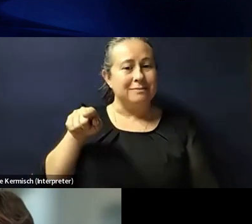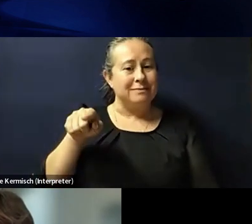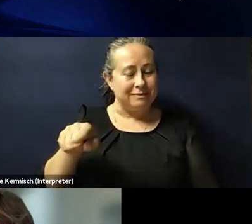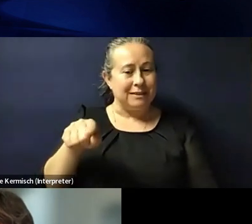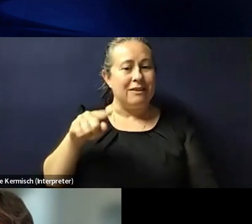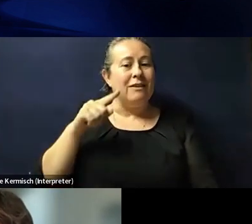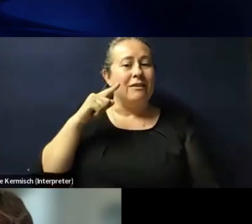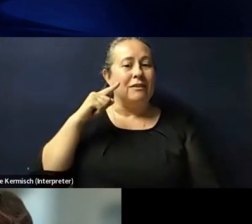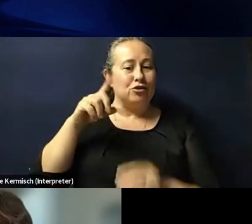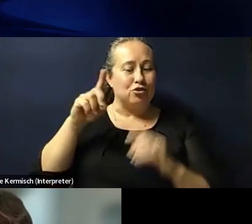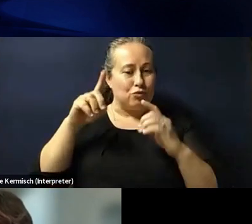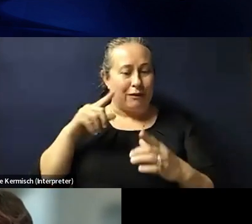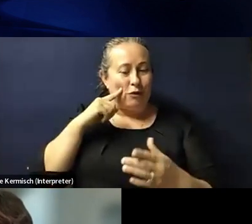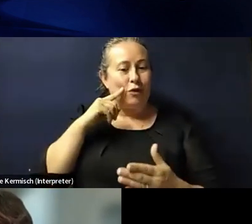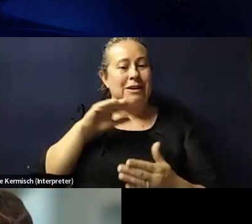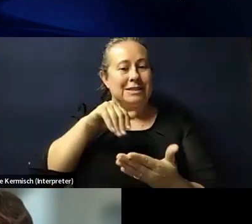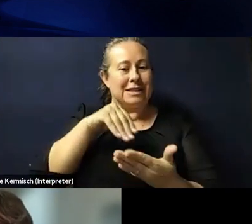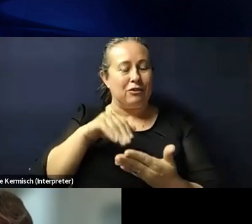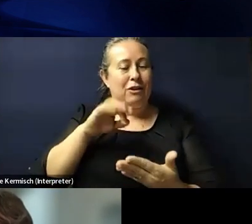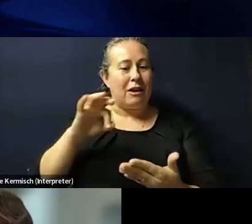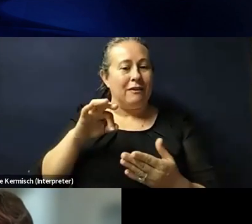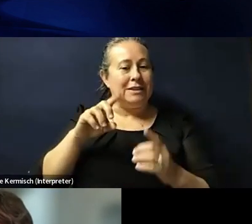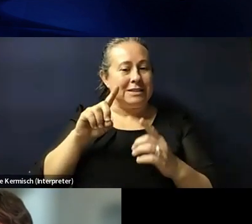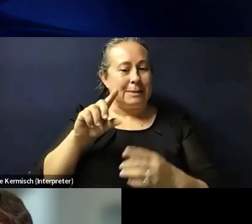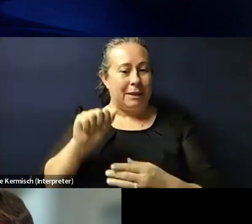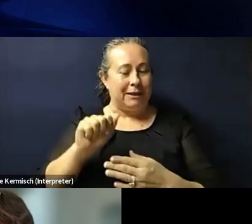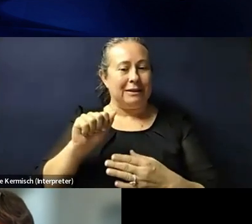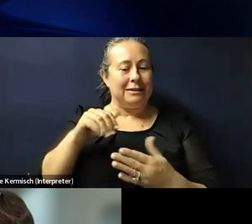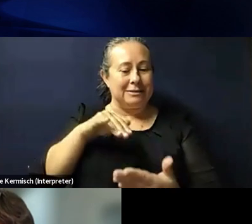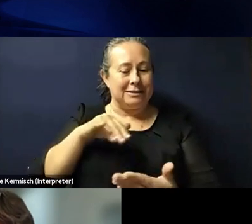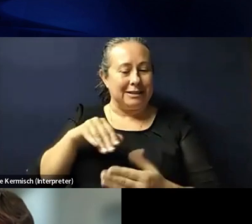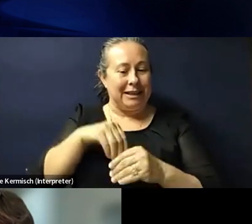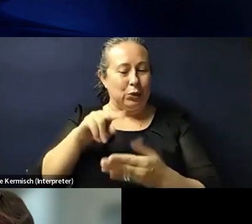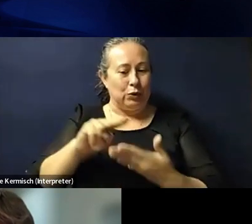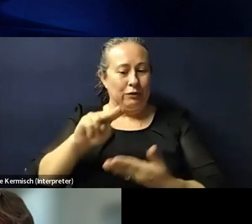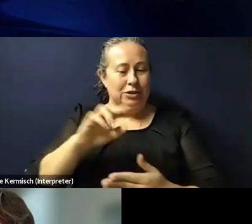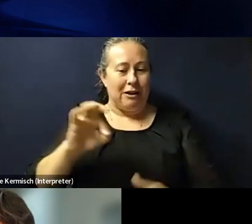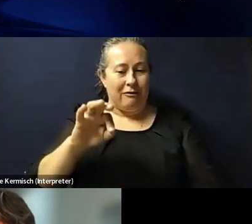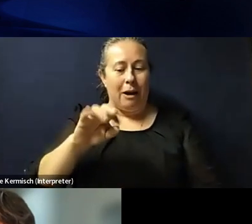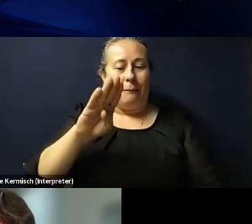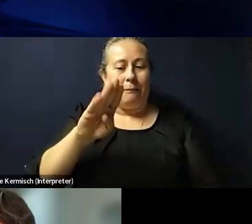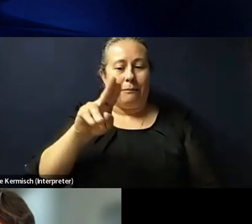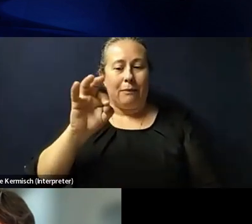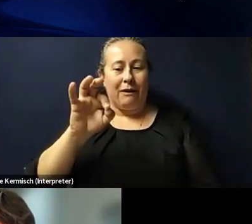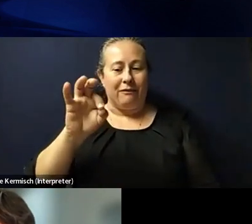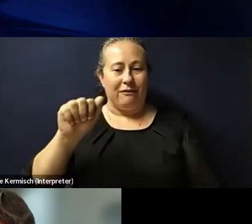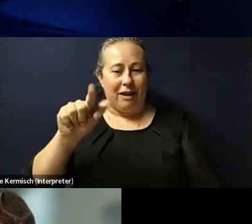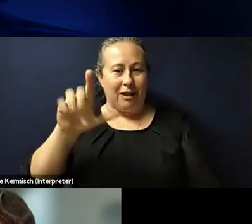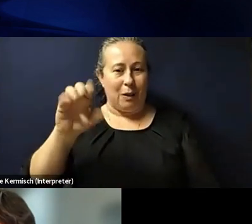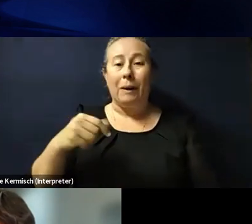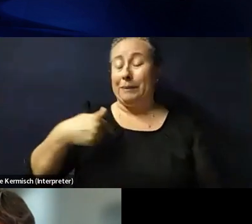for Disability Studies at the University at Buffalo. And I have so many questions for you, Professor Virdi,